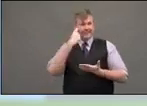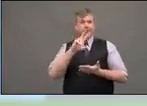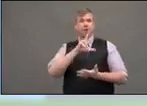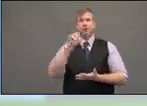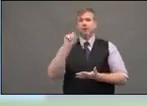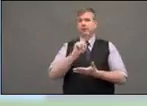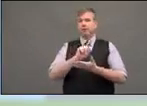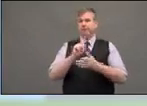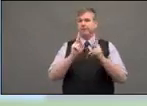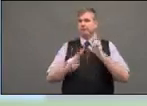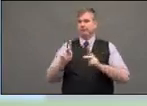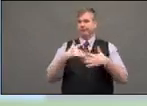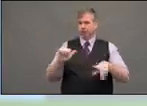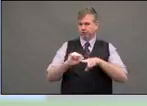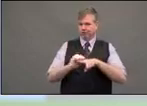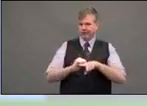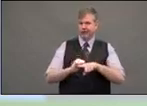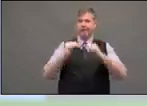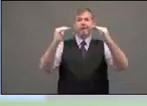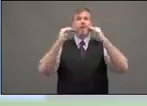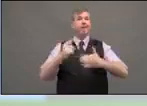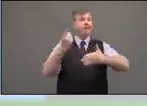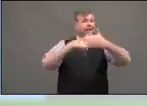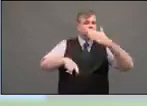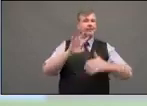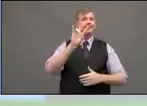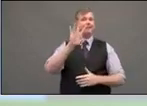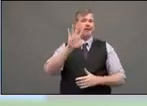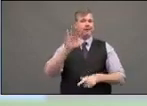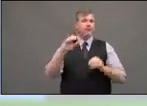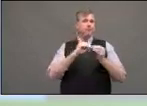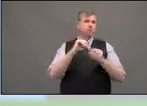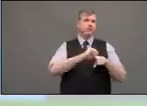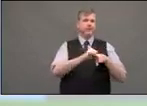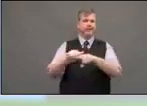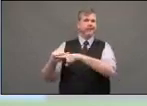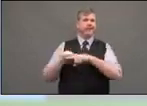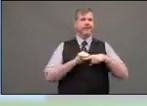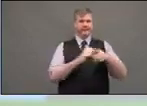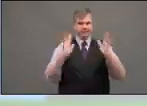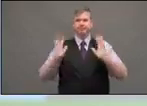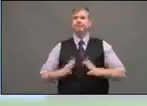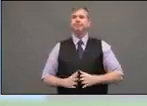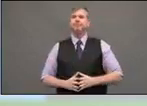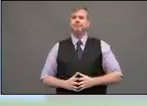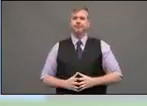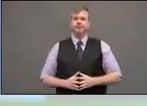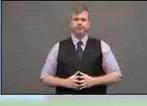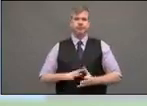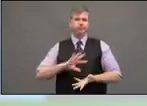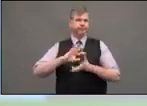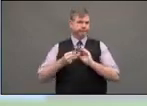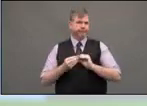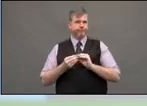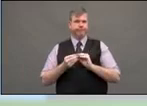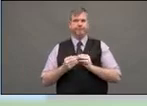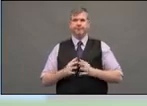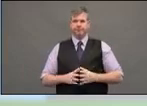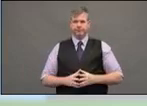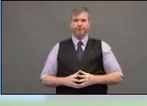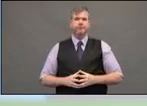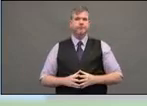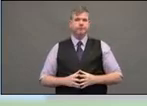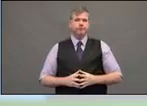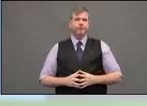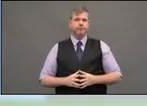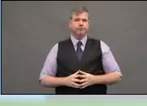is a combination of county workers and volunteers. So to supplement the county workers, we also have asked our partner